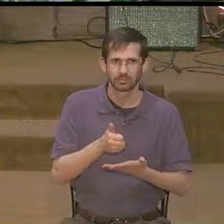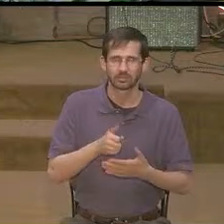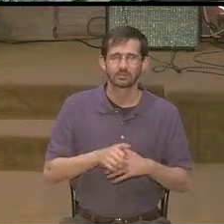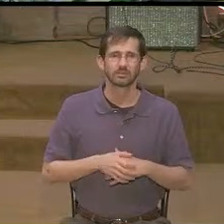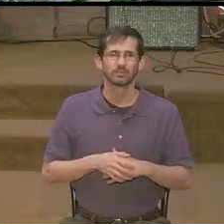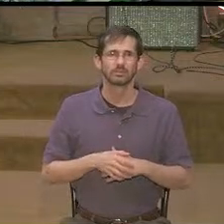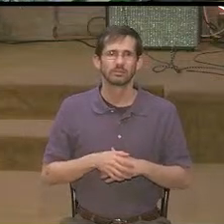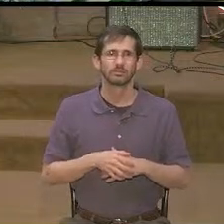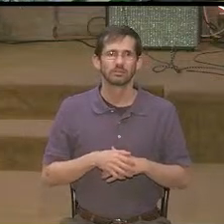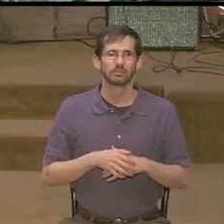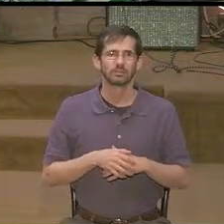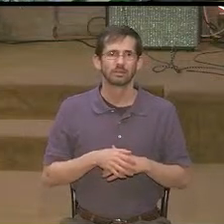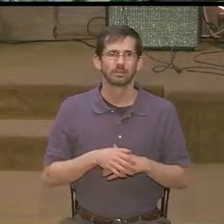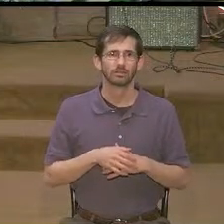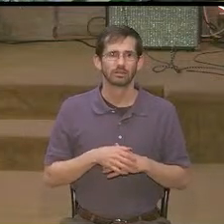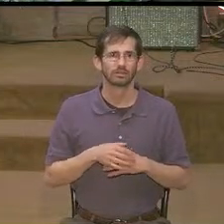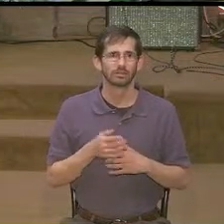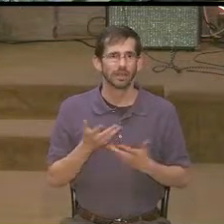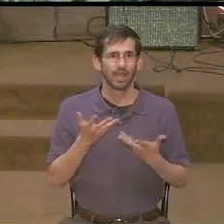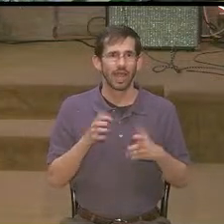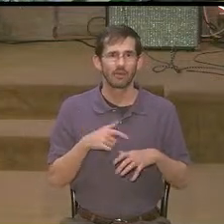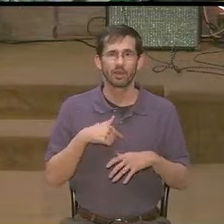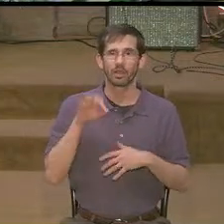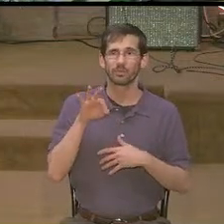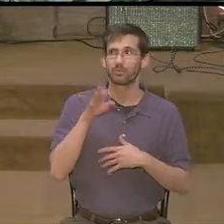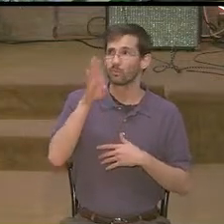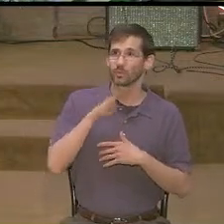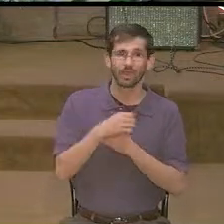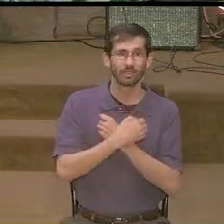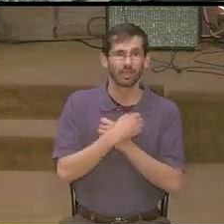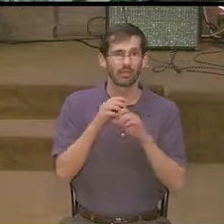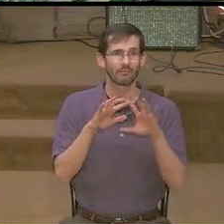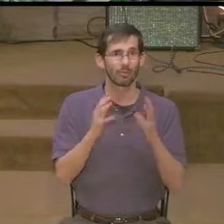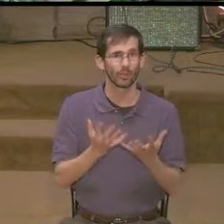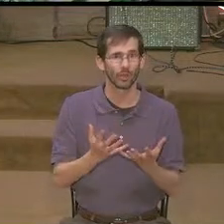You don't want to do church finger right in the middle of For God So Loved the World.